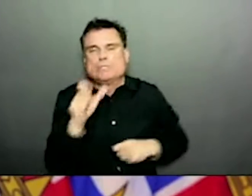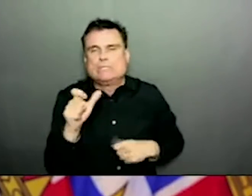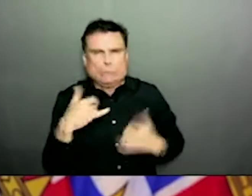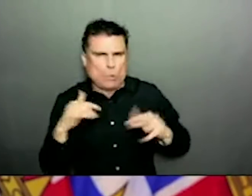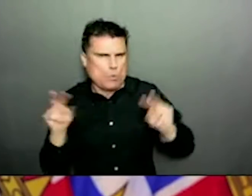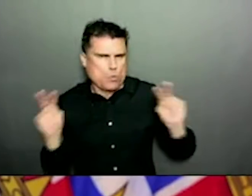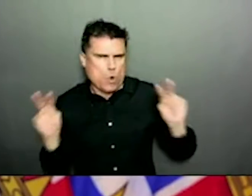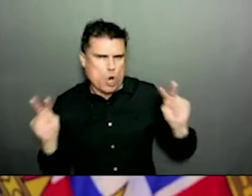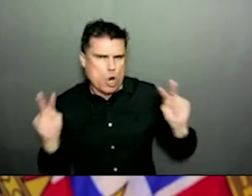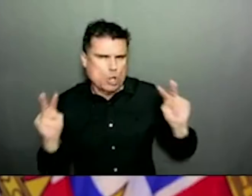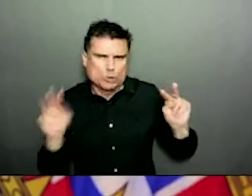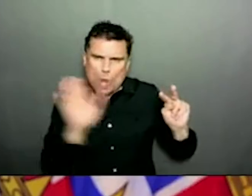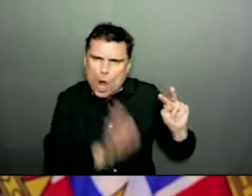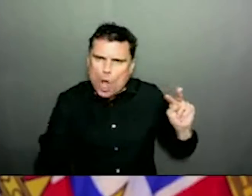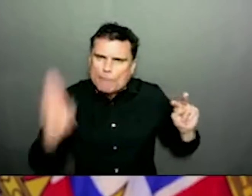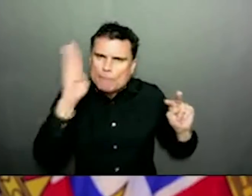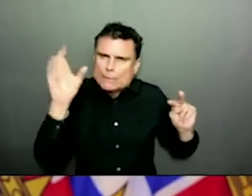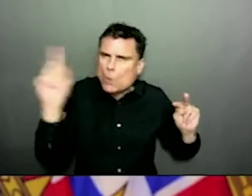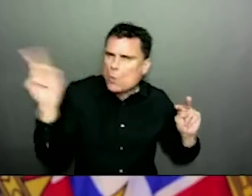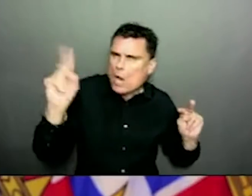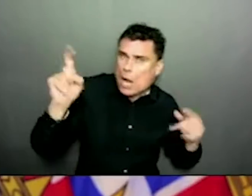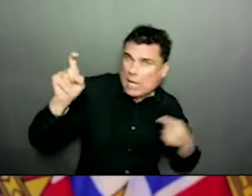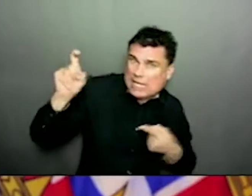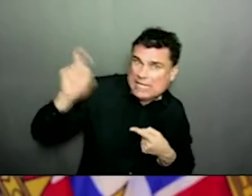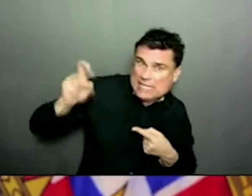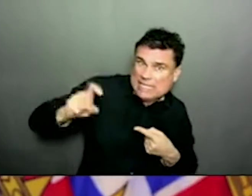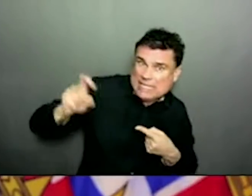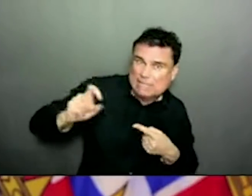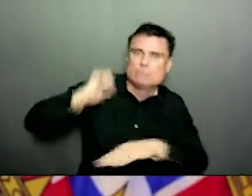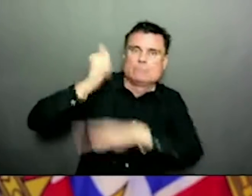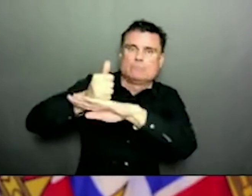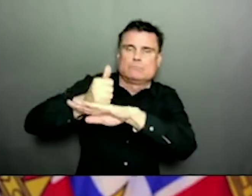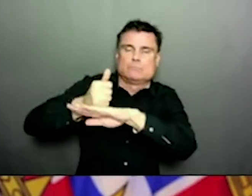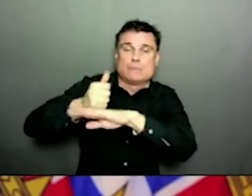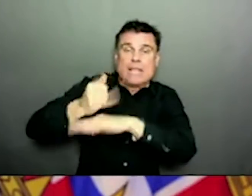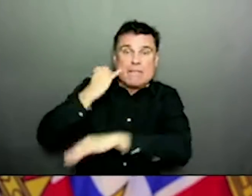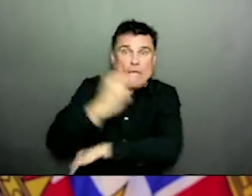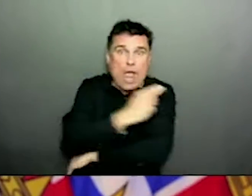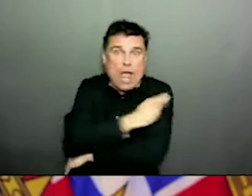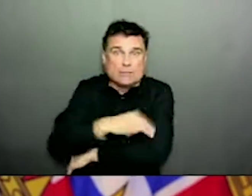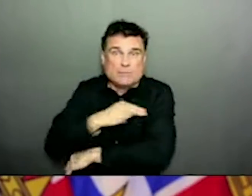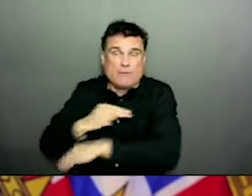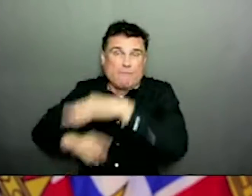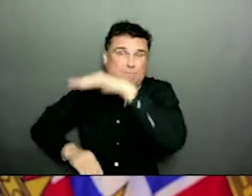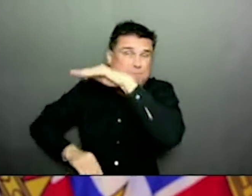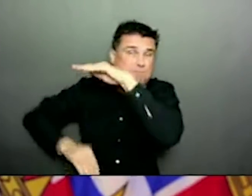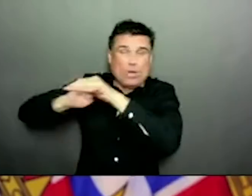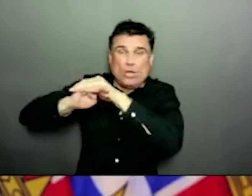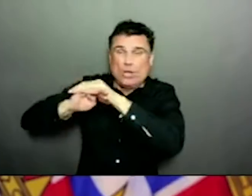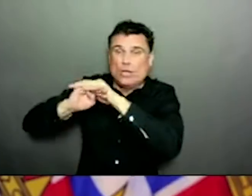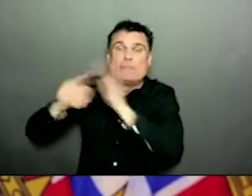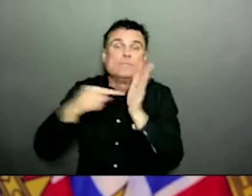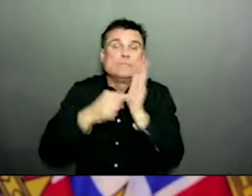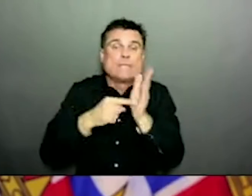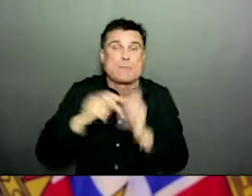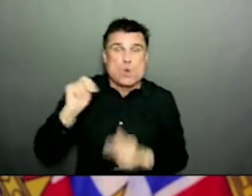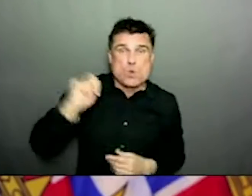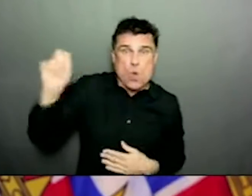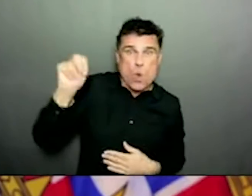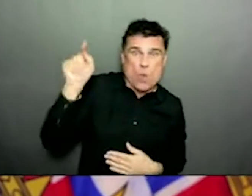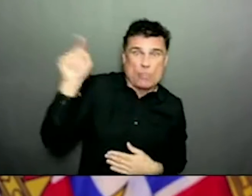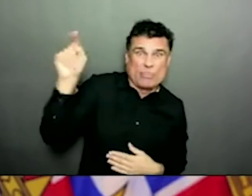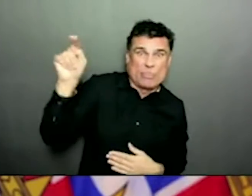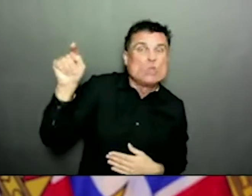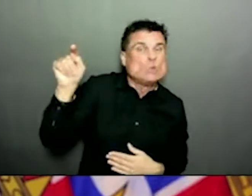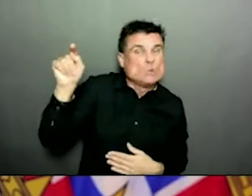that backup where it's needed. And as we've talked about, it's been a challenge in the north in particular, where there's been a number of